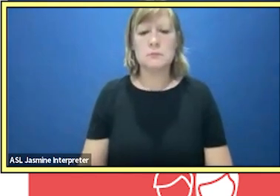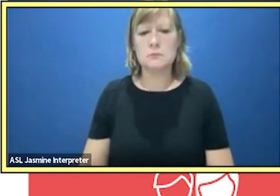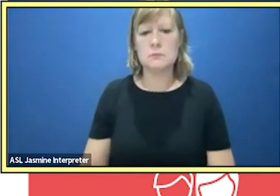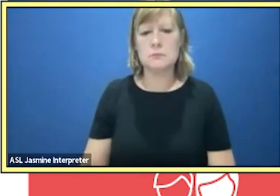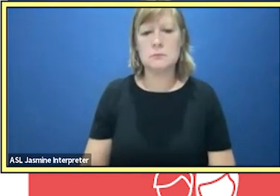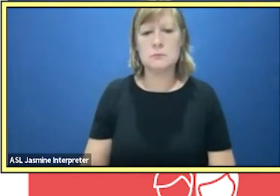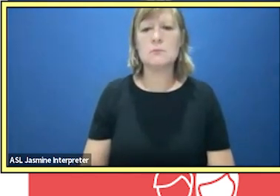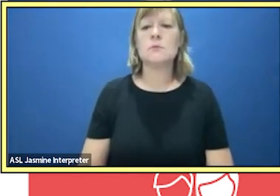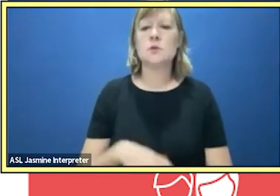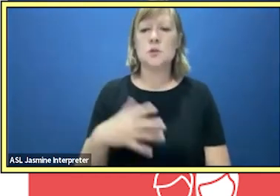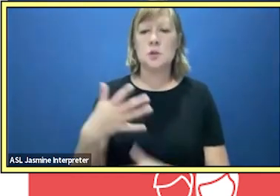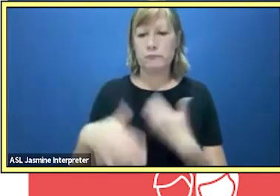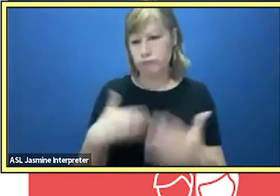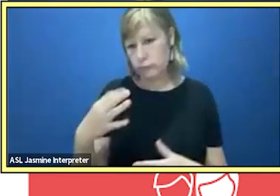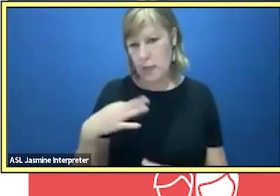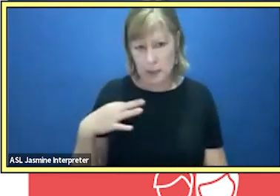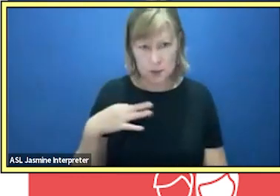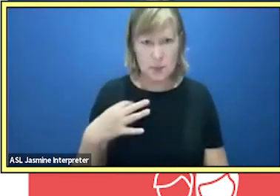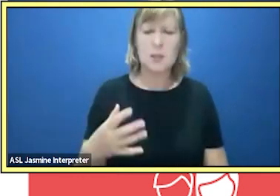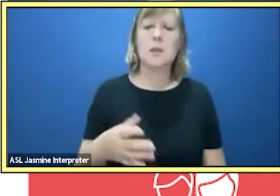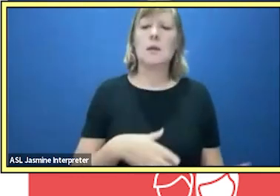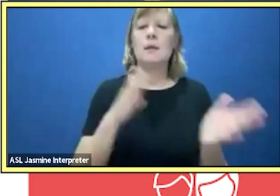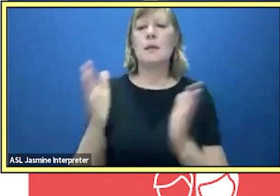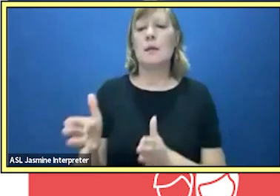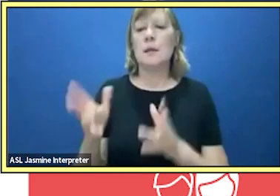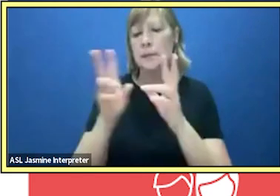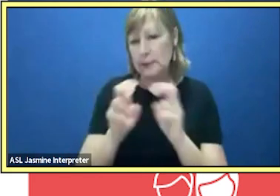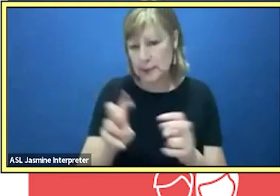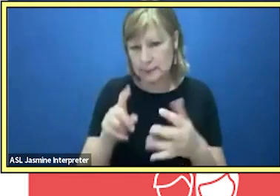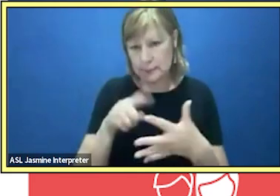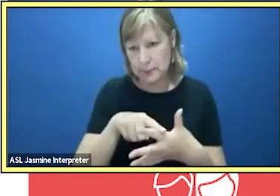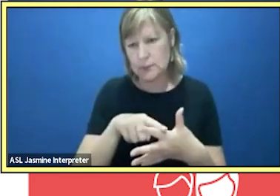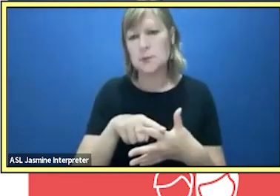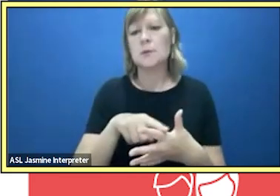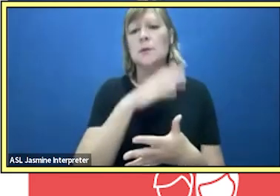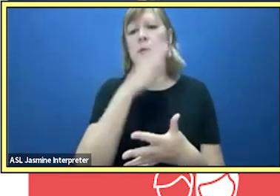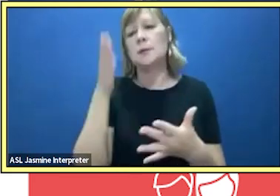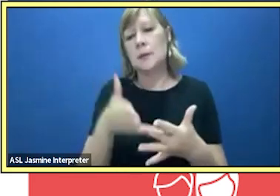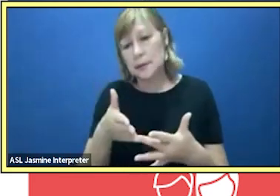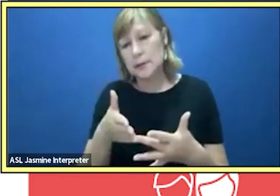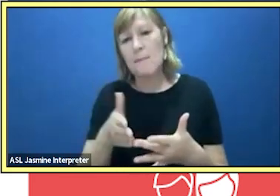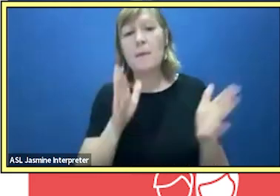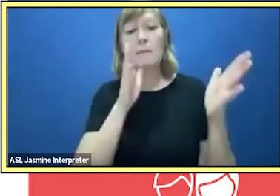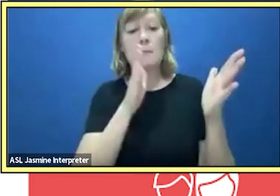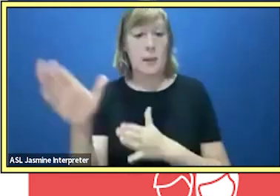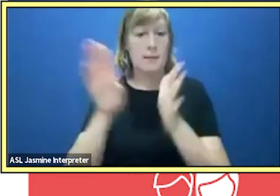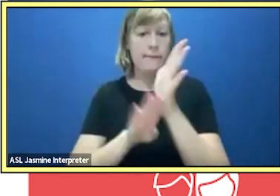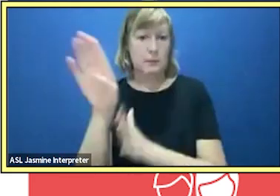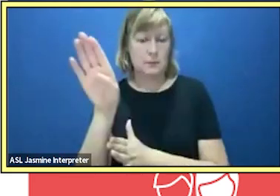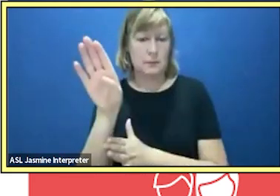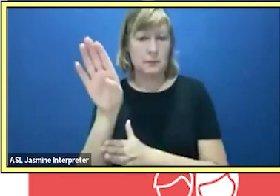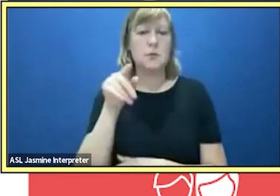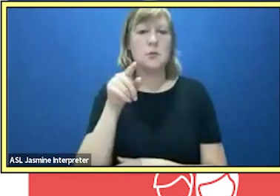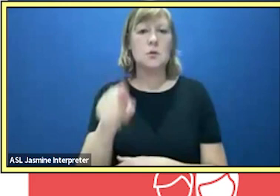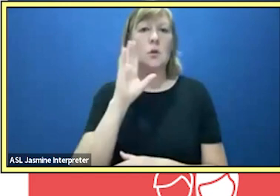So, okay, so you go through eligibility, then you have your assessment. Then the next step is to get a plan developed.